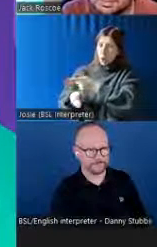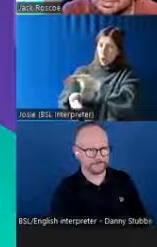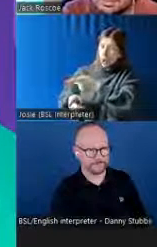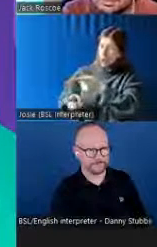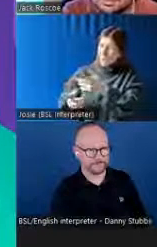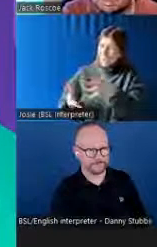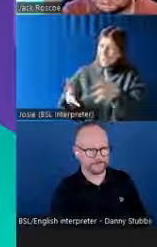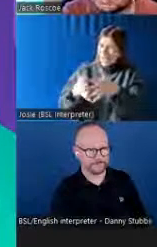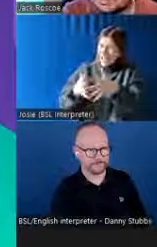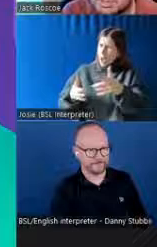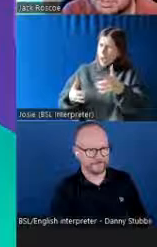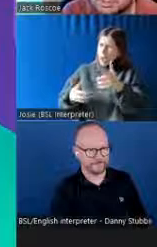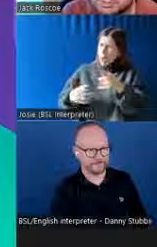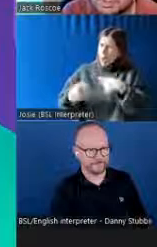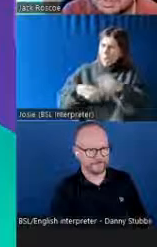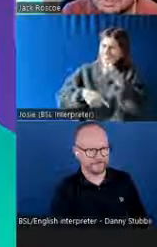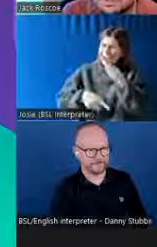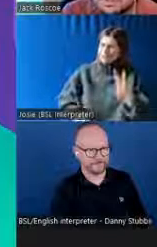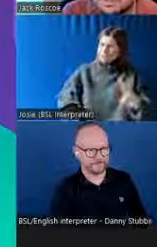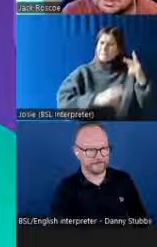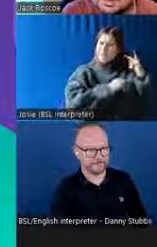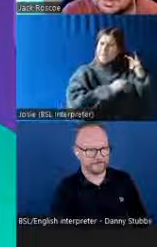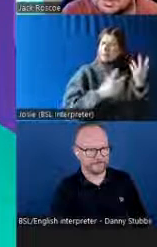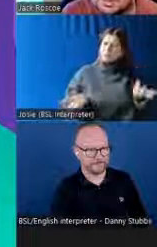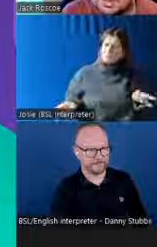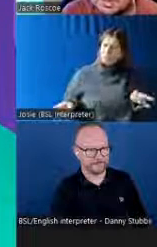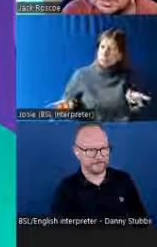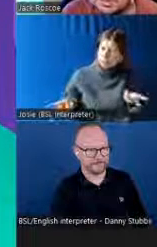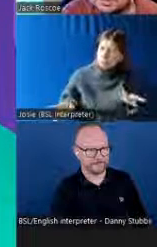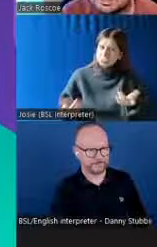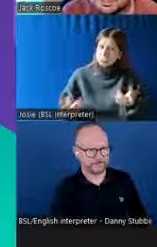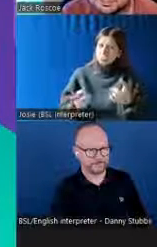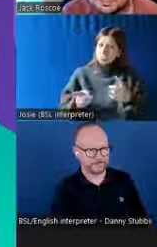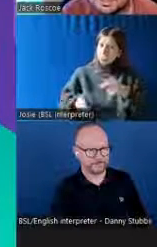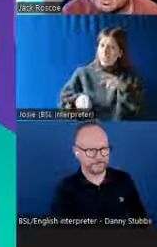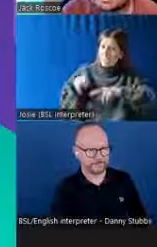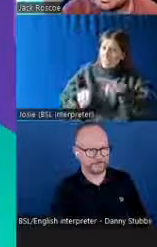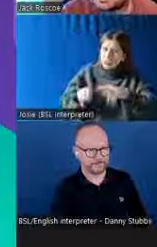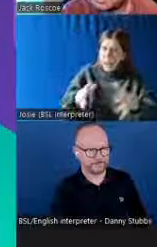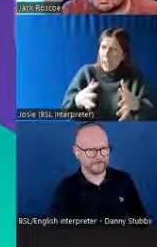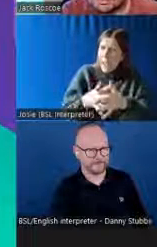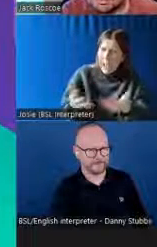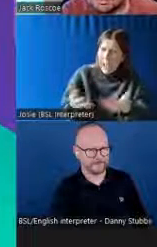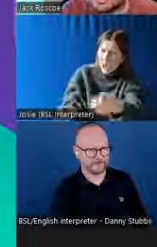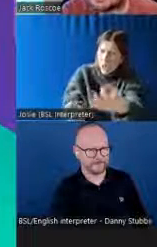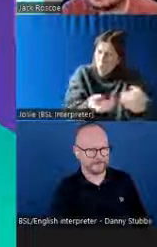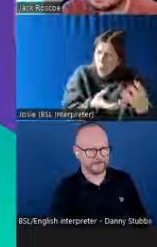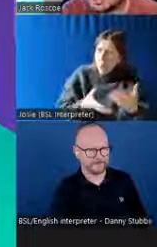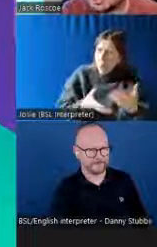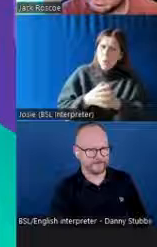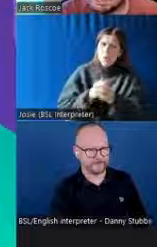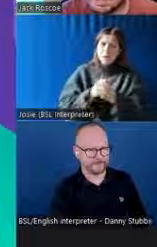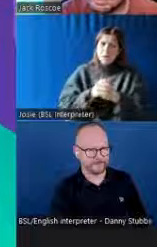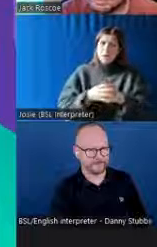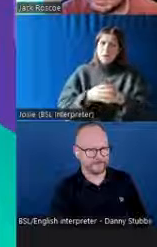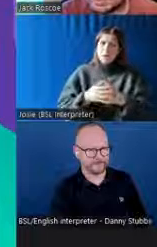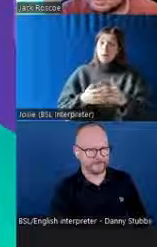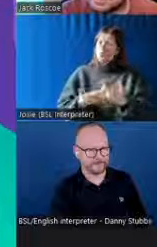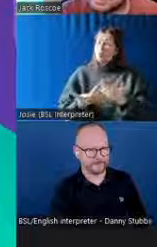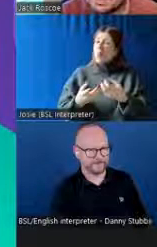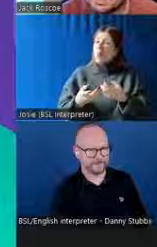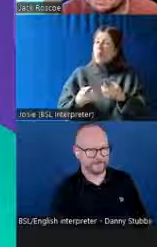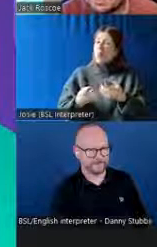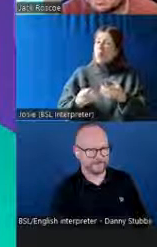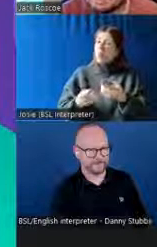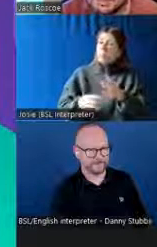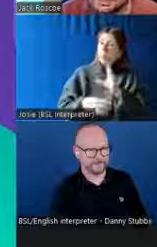on. What should be measured and asked? And it needs to be useful, so you should give them some of the basic impacts that you were hoping